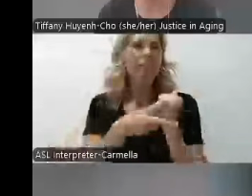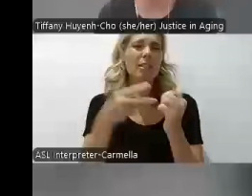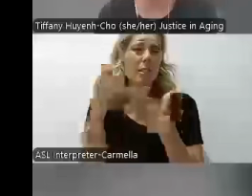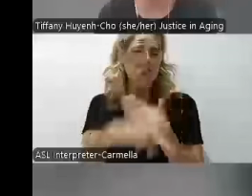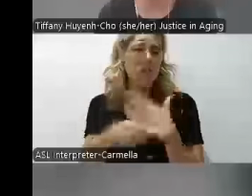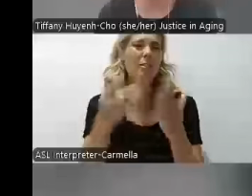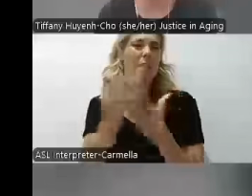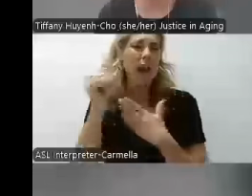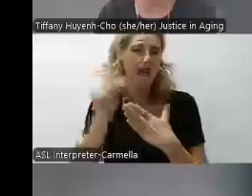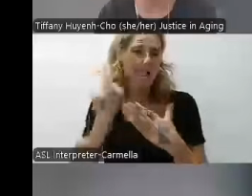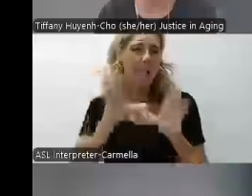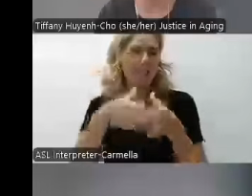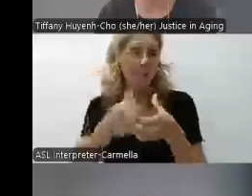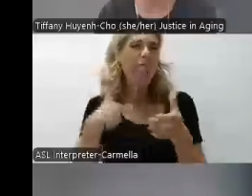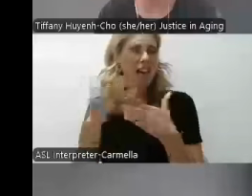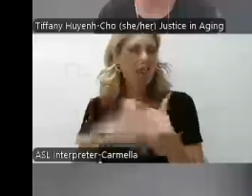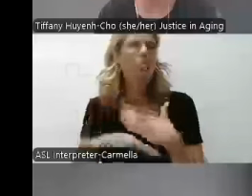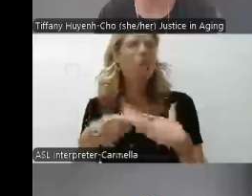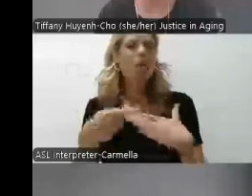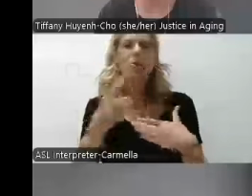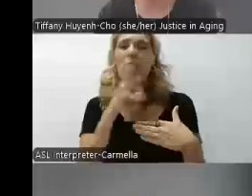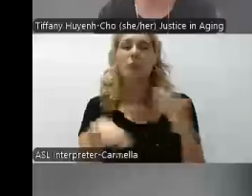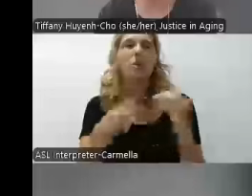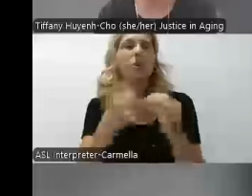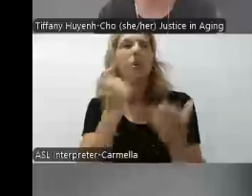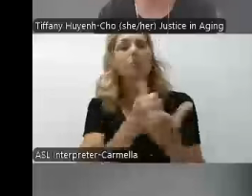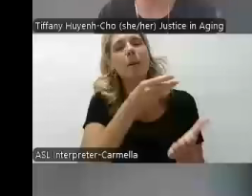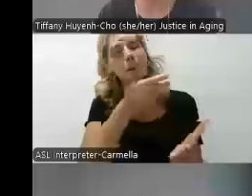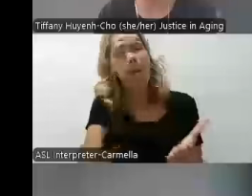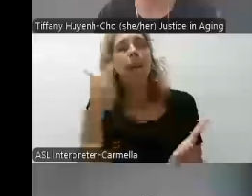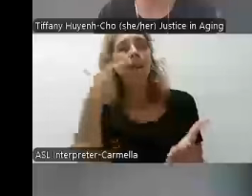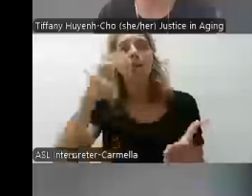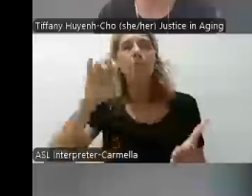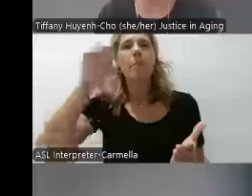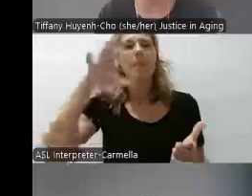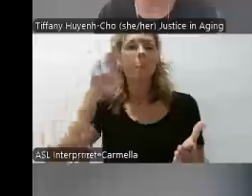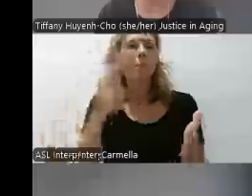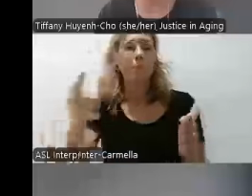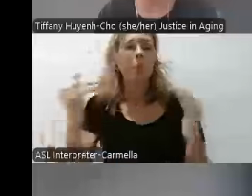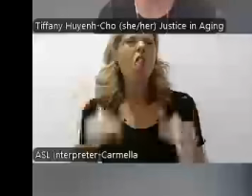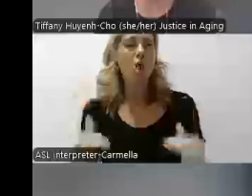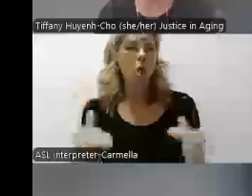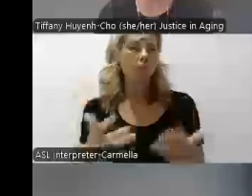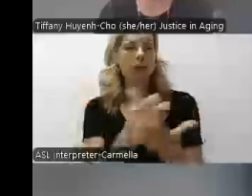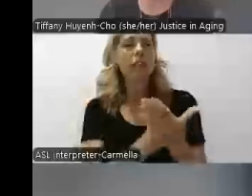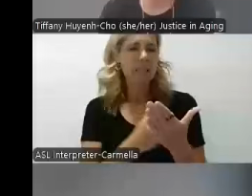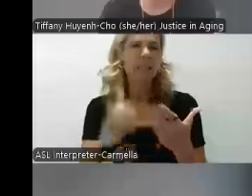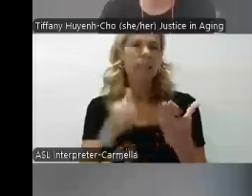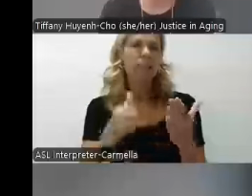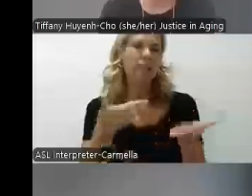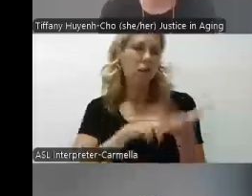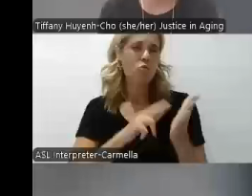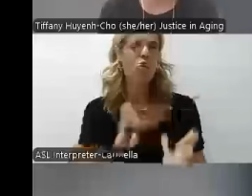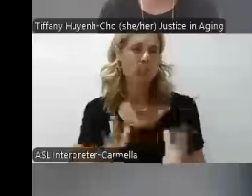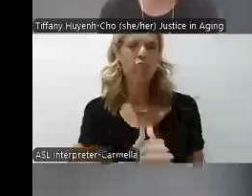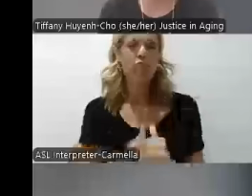we discussed that helps pay for Medicare premiums for low-income Medicare enrollees. So these are